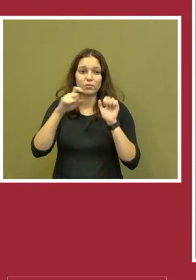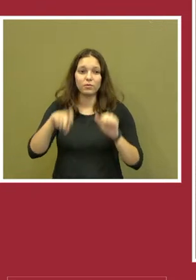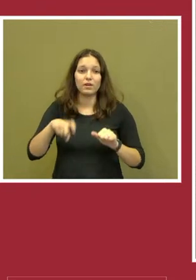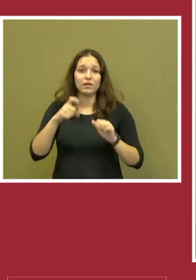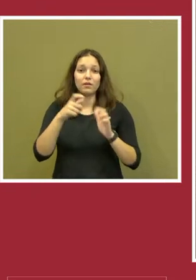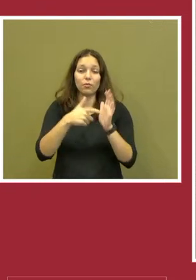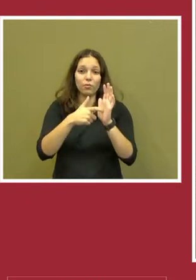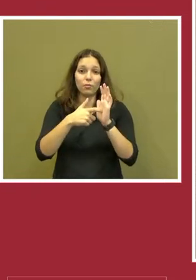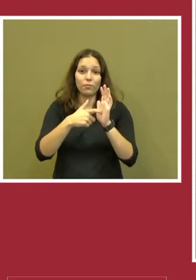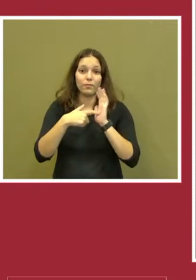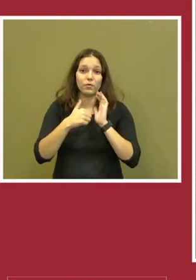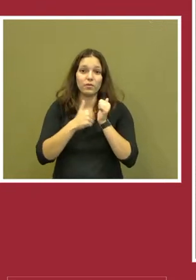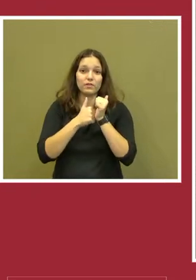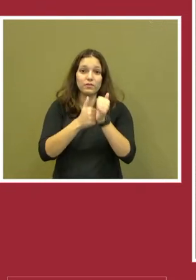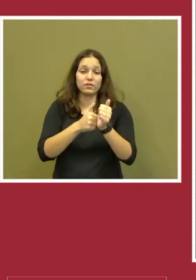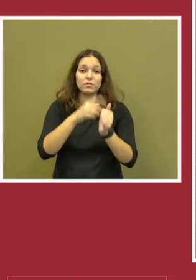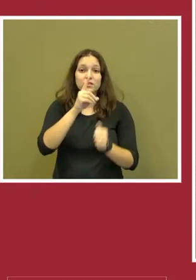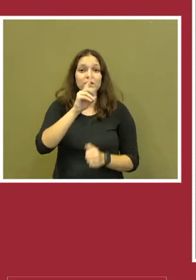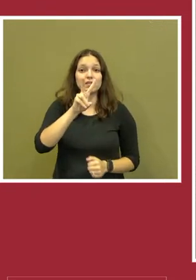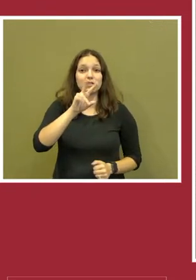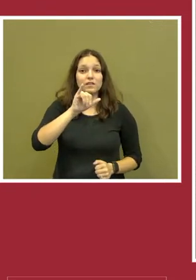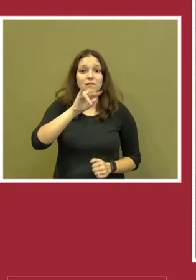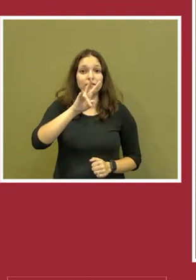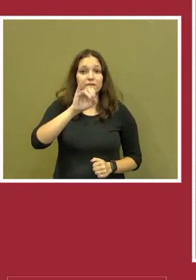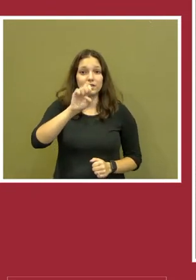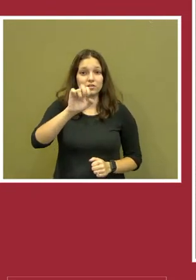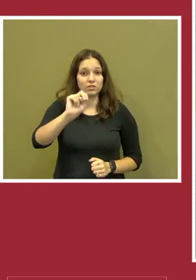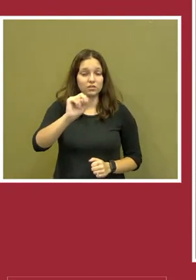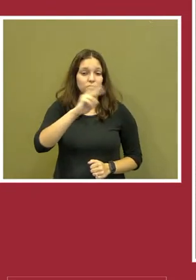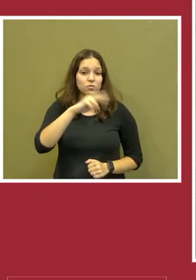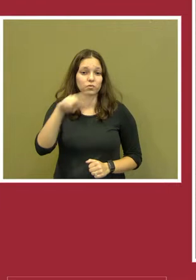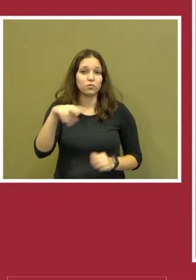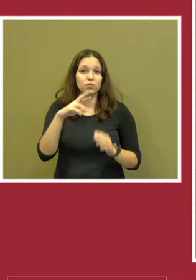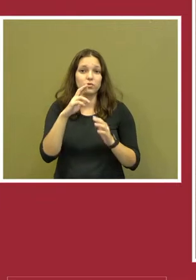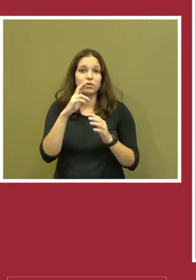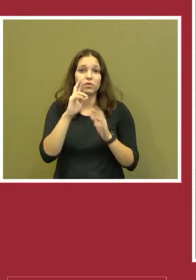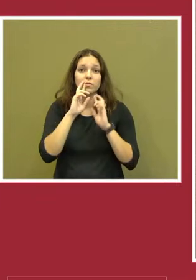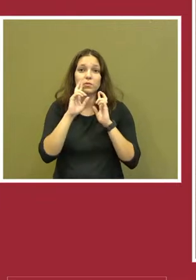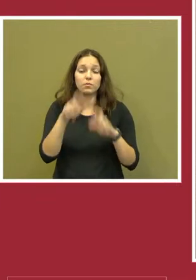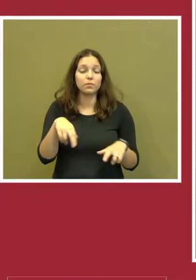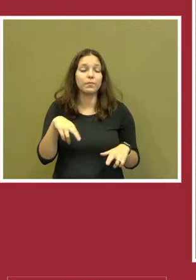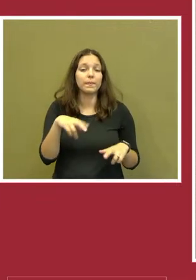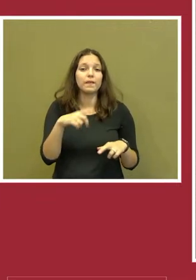district, and the Division 22 report is our assurances to the state that we are